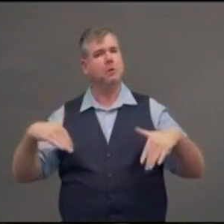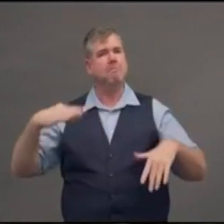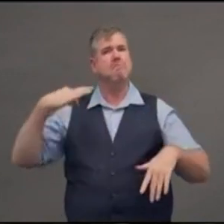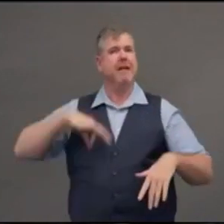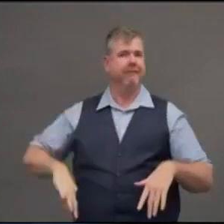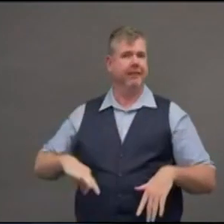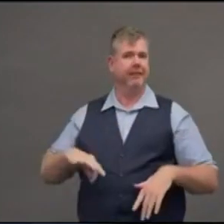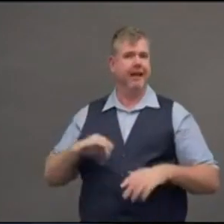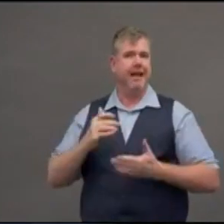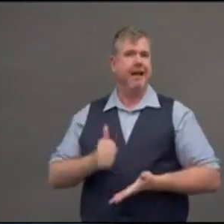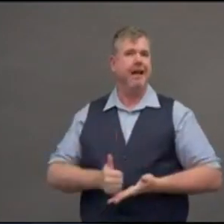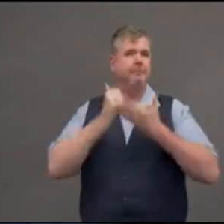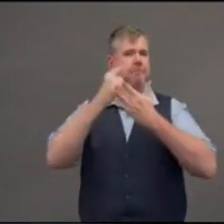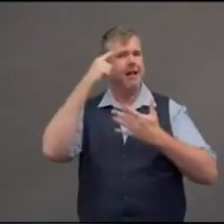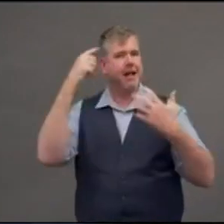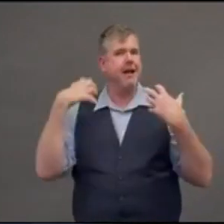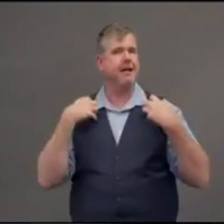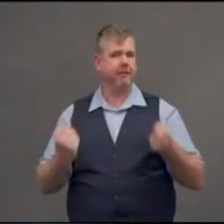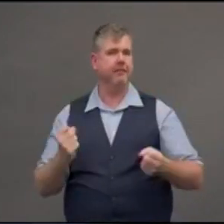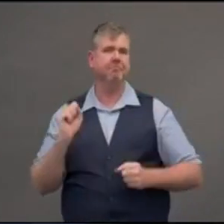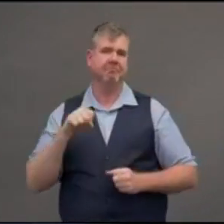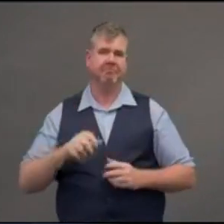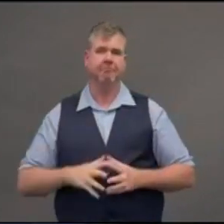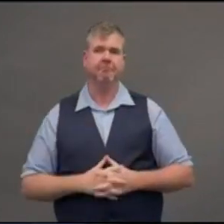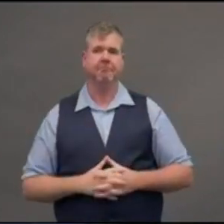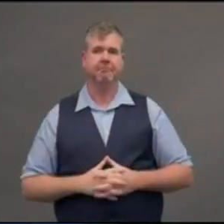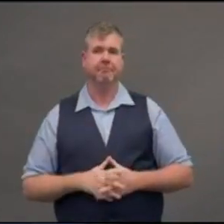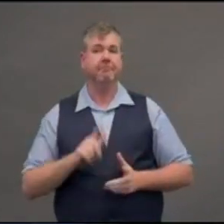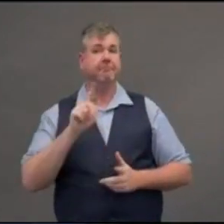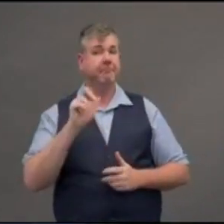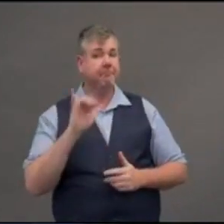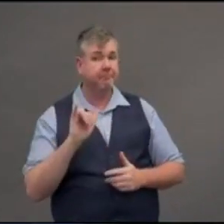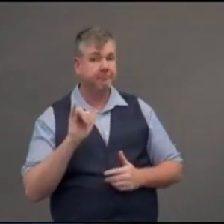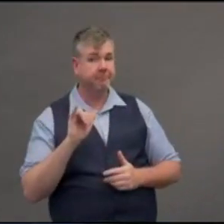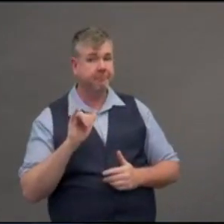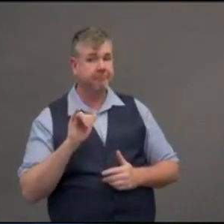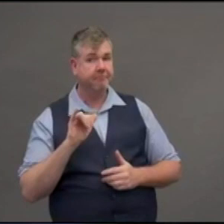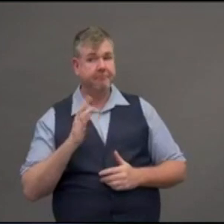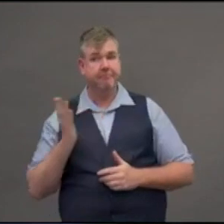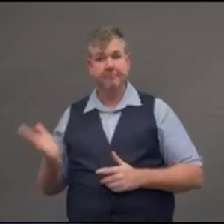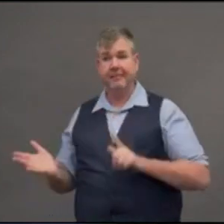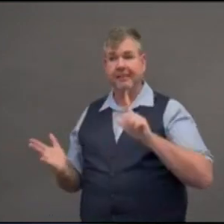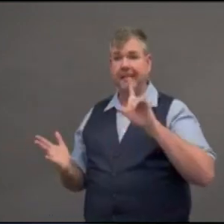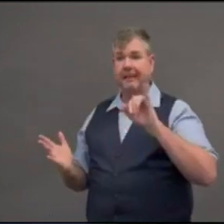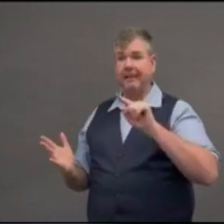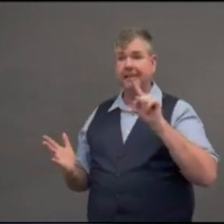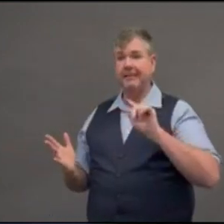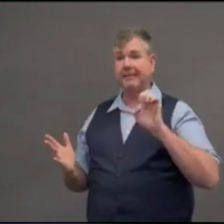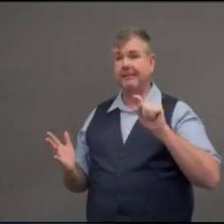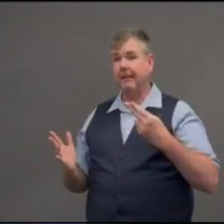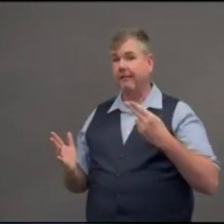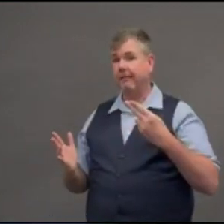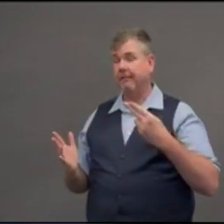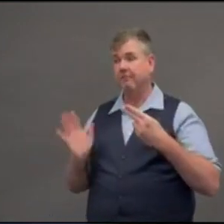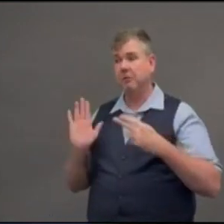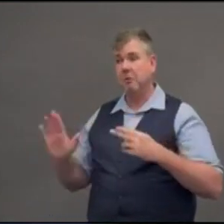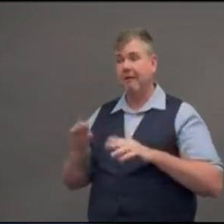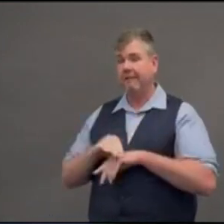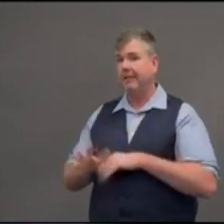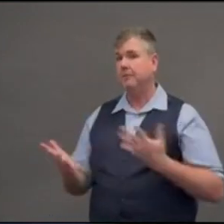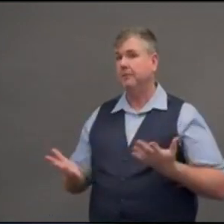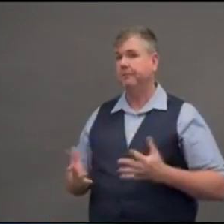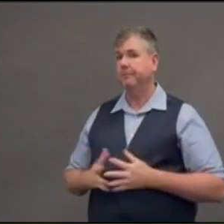health. And what would be your advice to them, Lizette? Yes, well, stay in touch with your family and